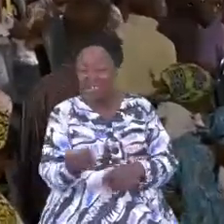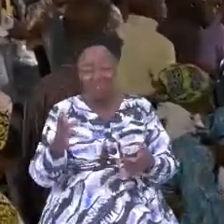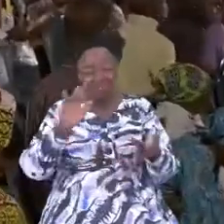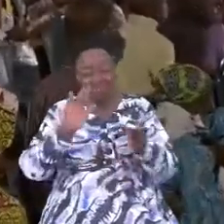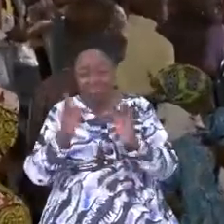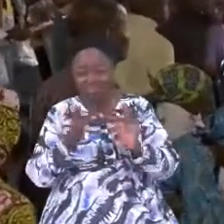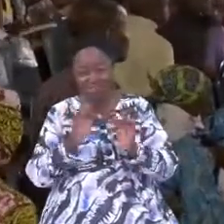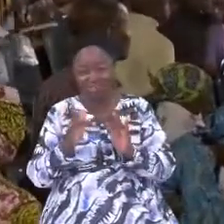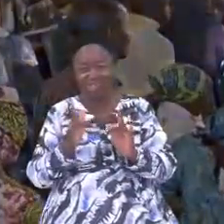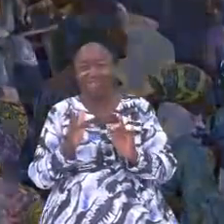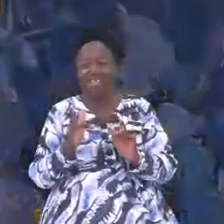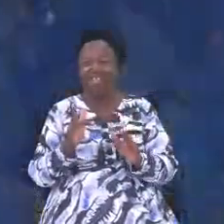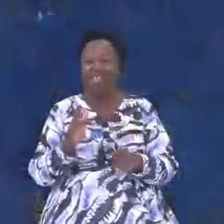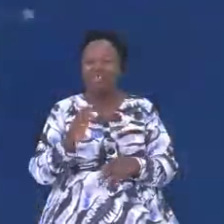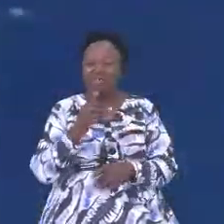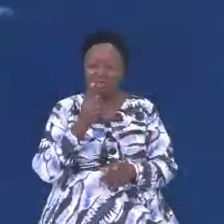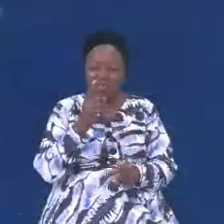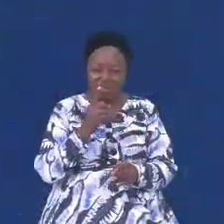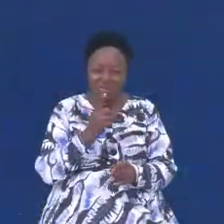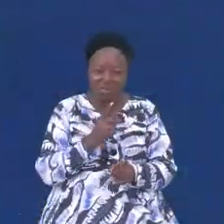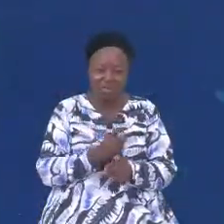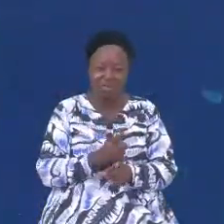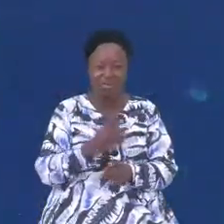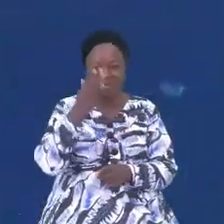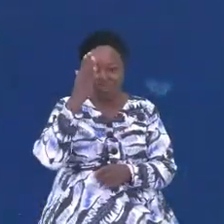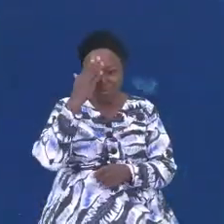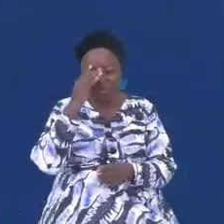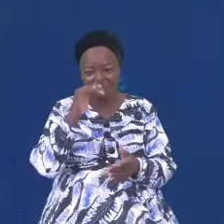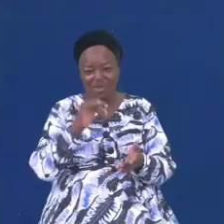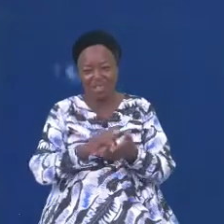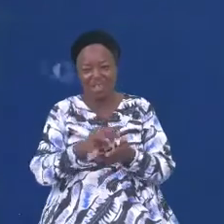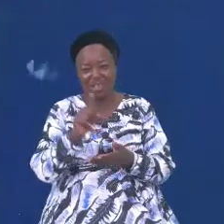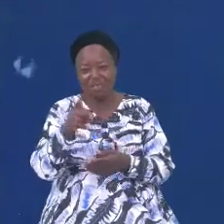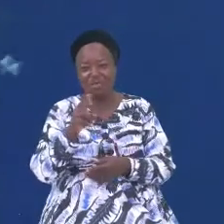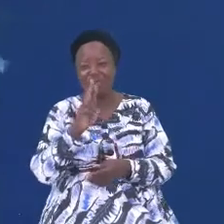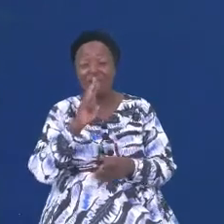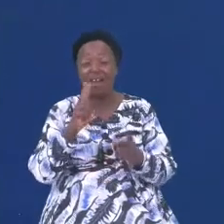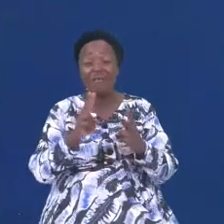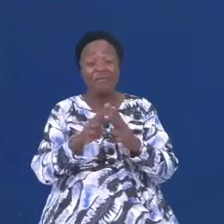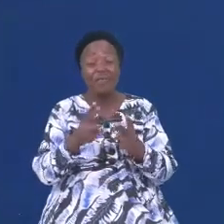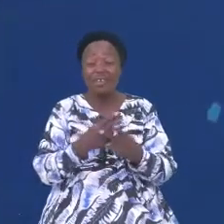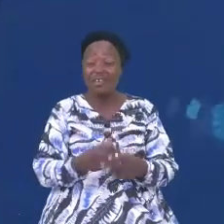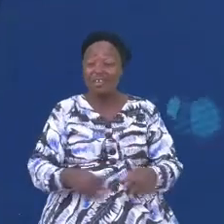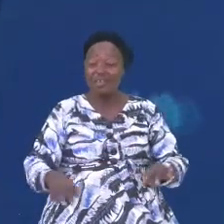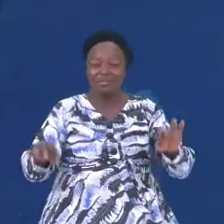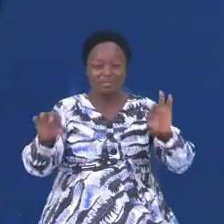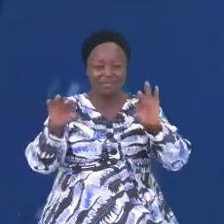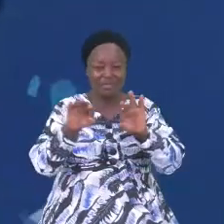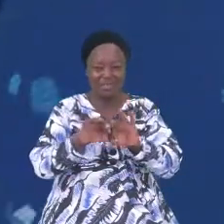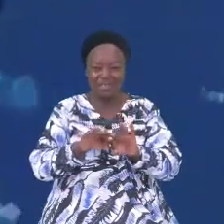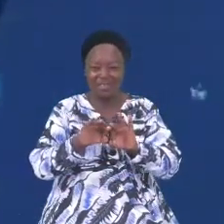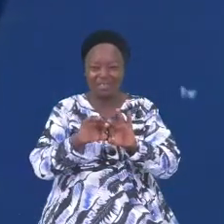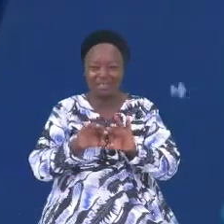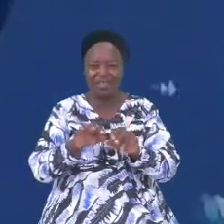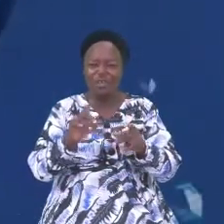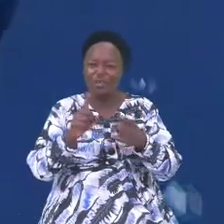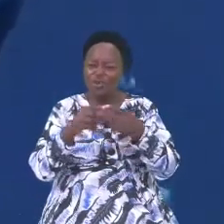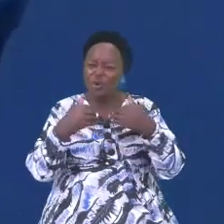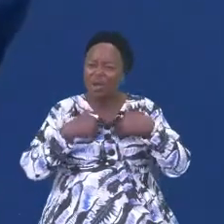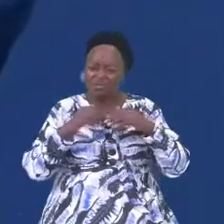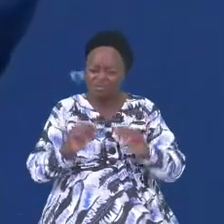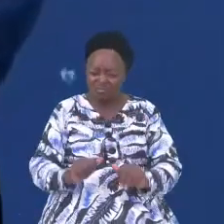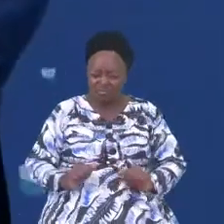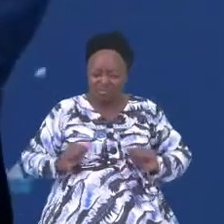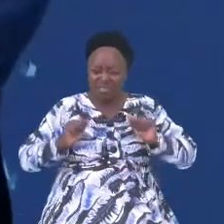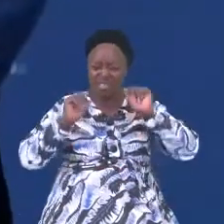media. You are very important. Giving your life to Christ makes you a